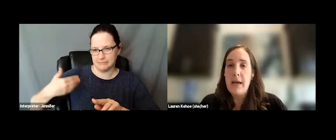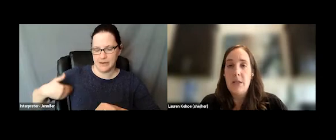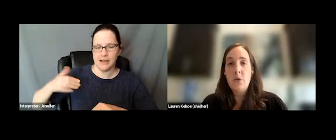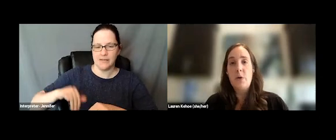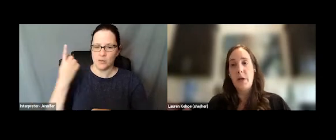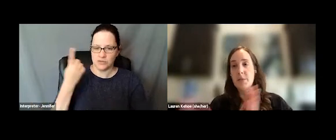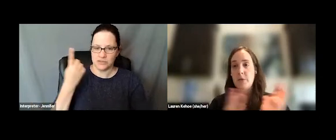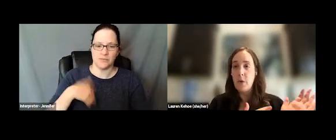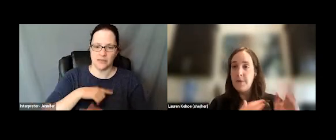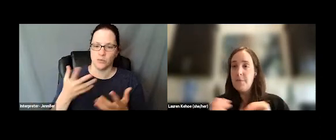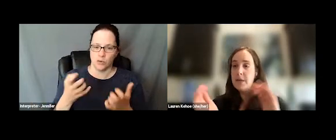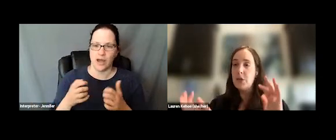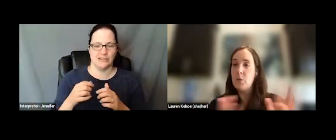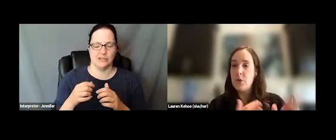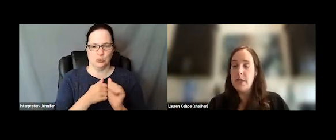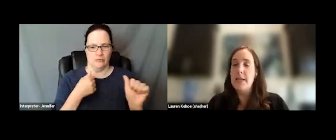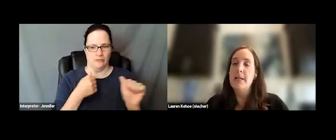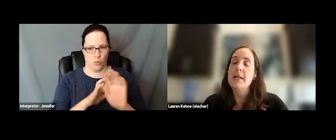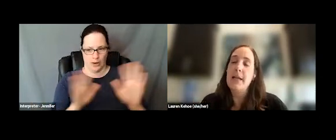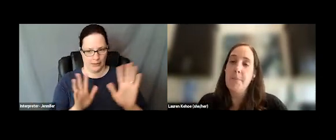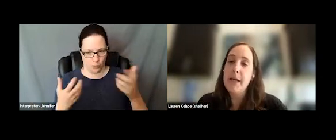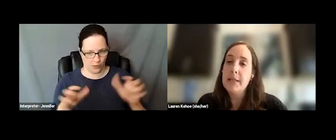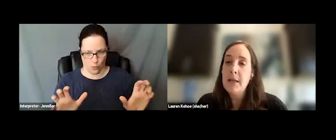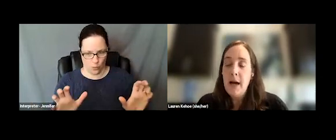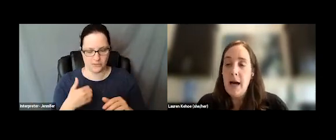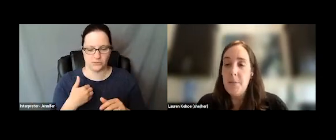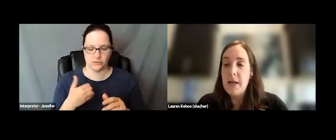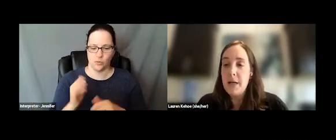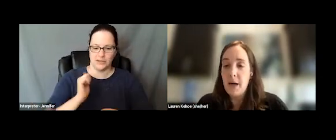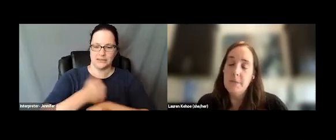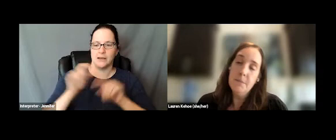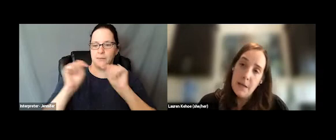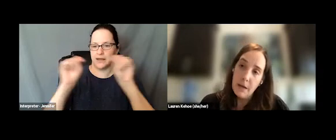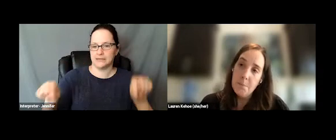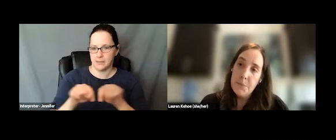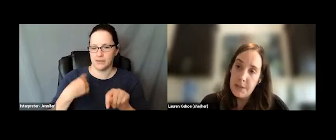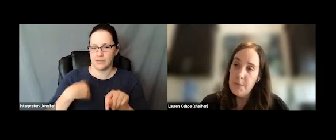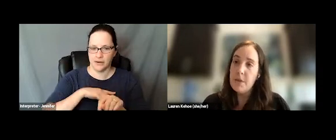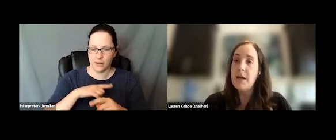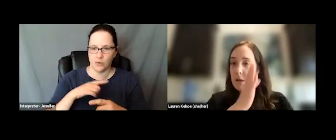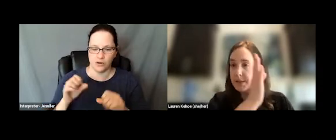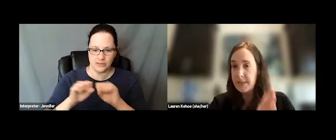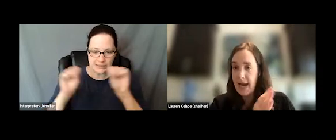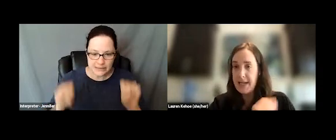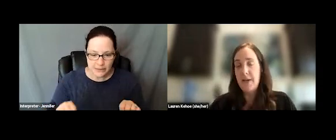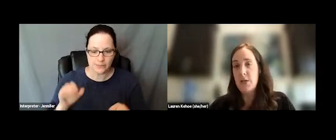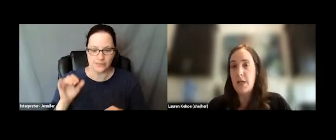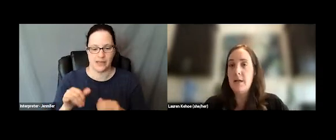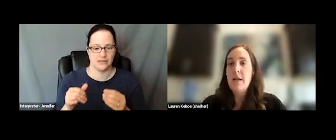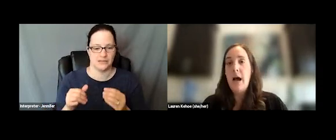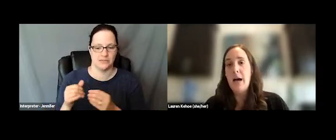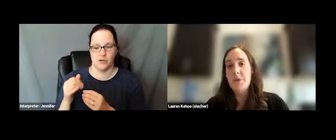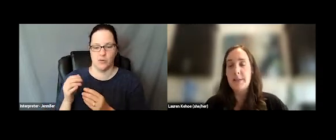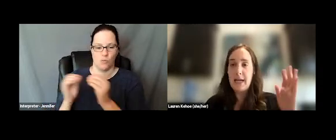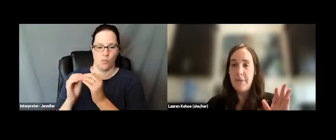something that we wanted to move away from. And so we created a template in our system that is side